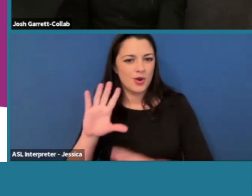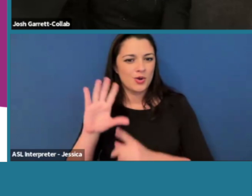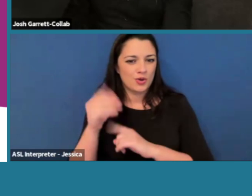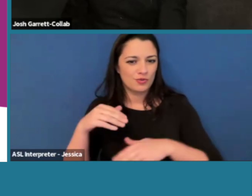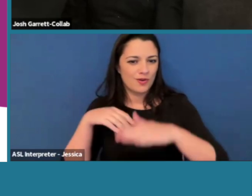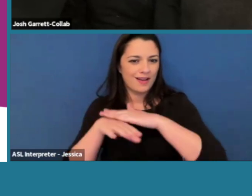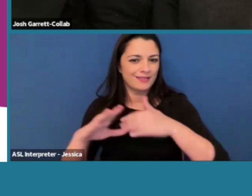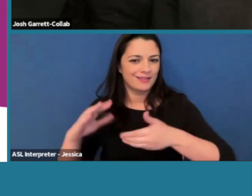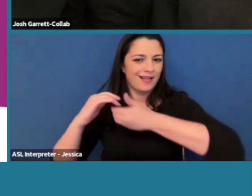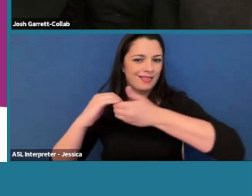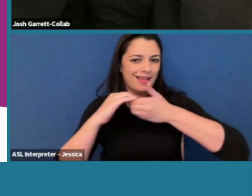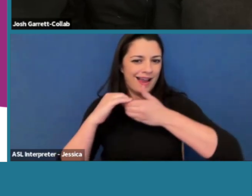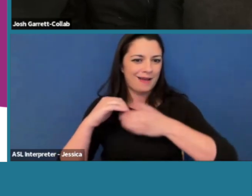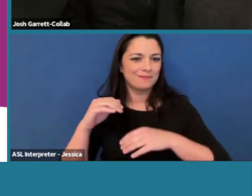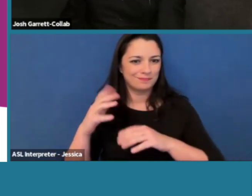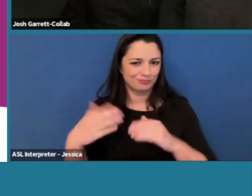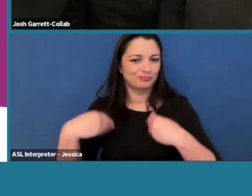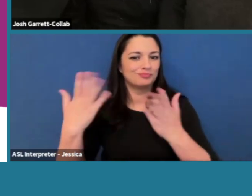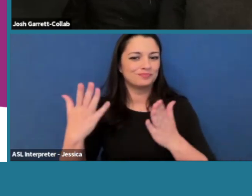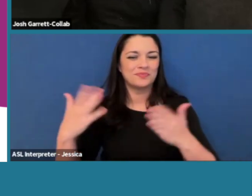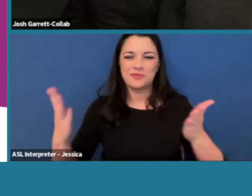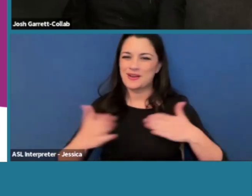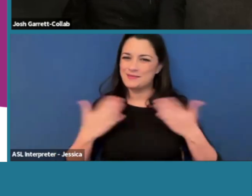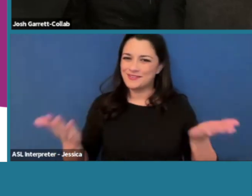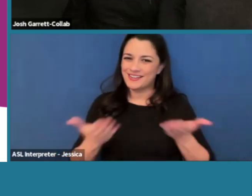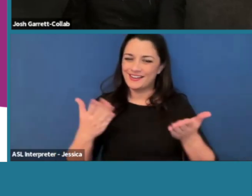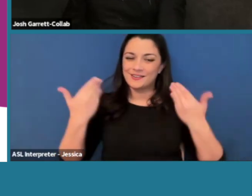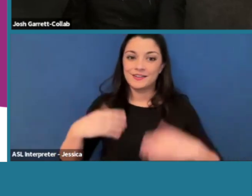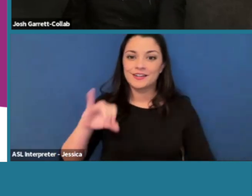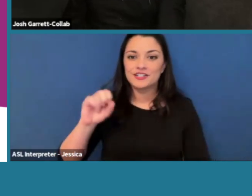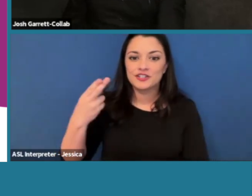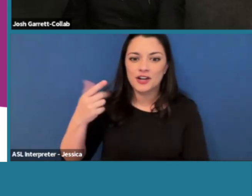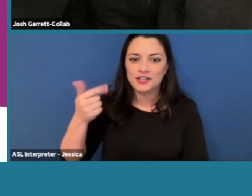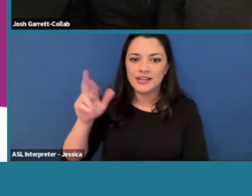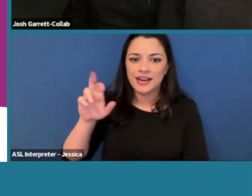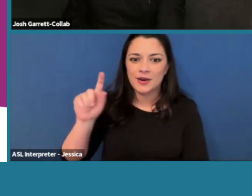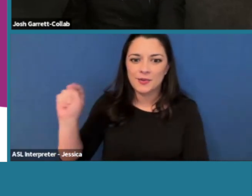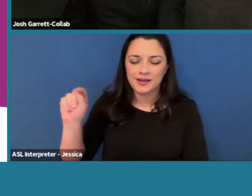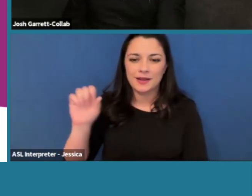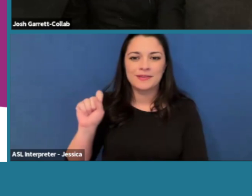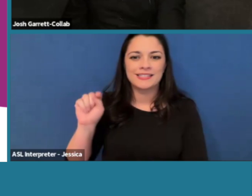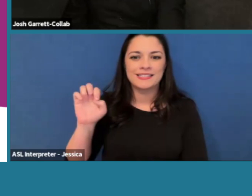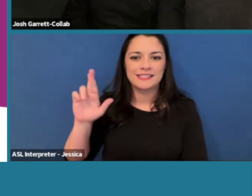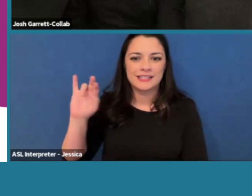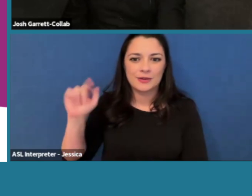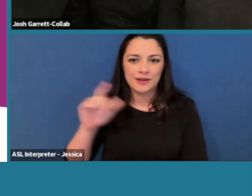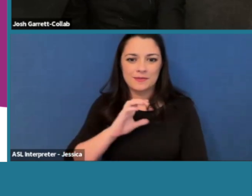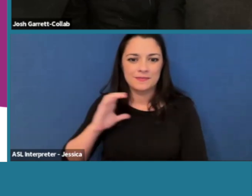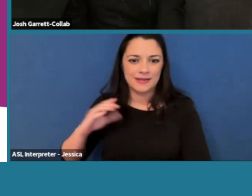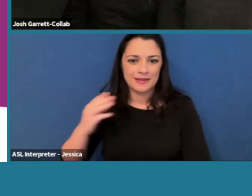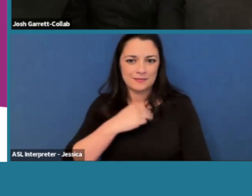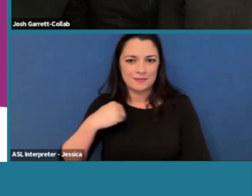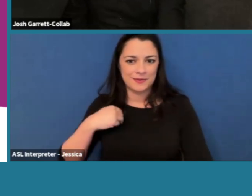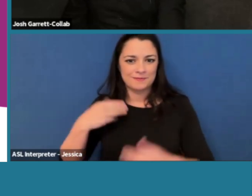Collaboration. We are happy to have you here. My name is Josh Garrett. I'm a steering committee member with the collab. My pronouns are he,